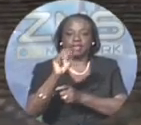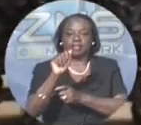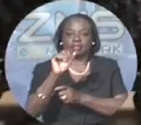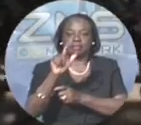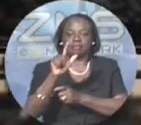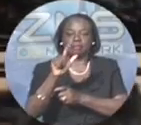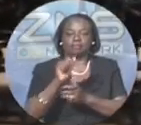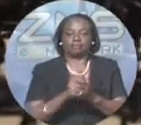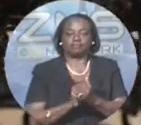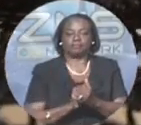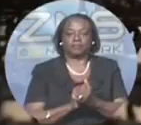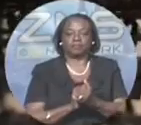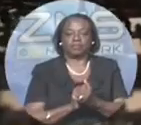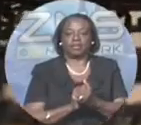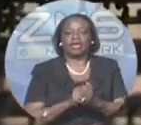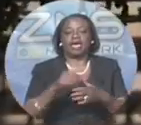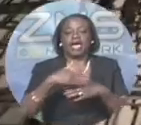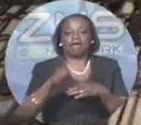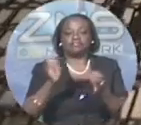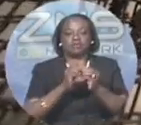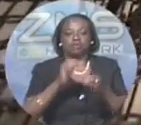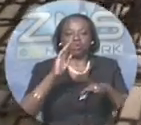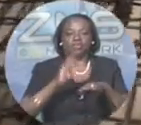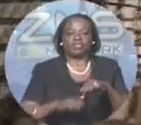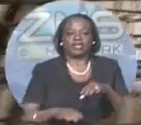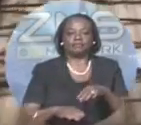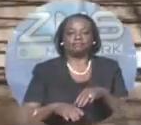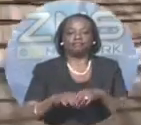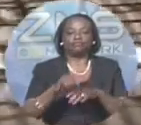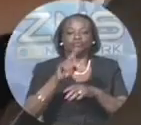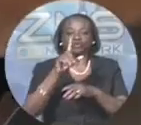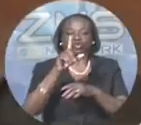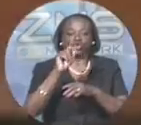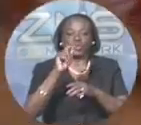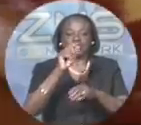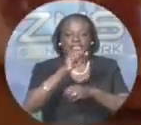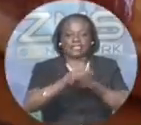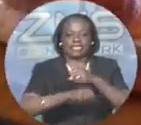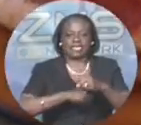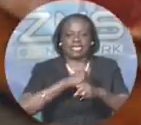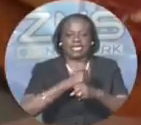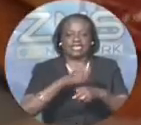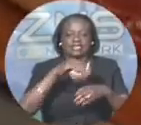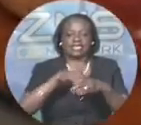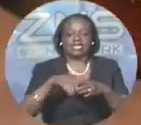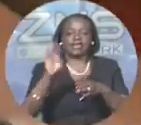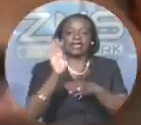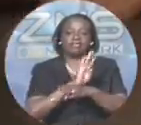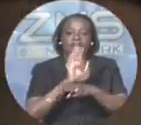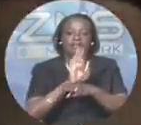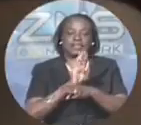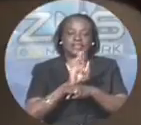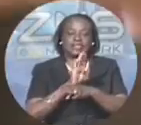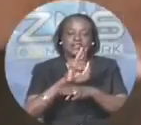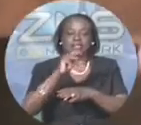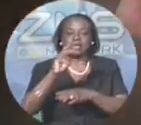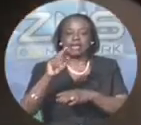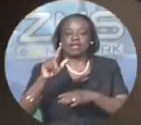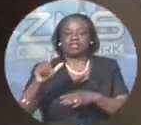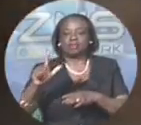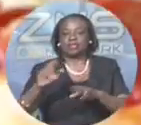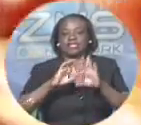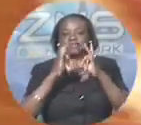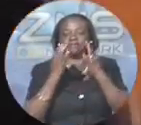provides. And it seems that after more than two decades in the business, the Mills family, along with BTC, has perfected the